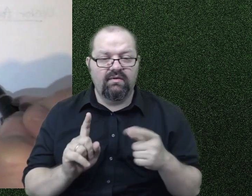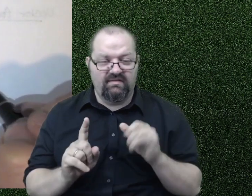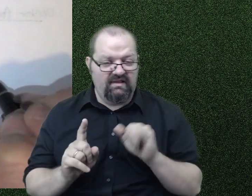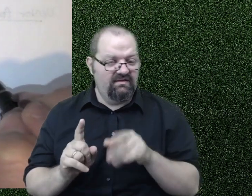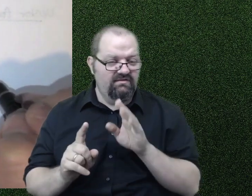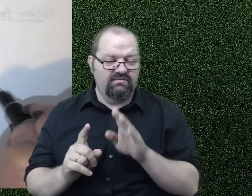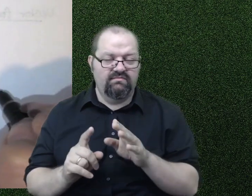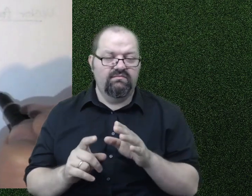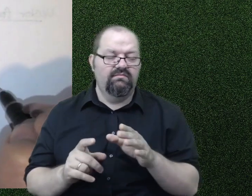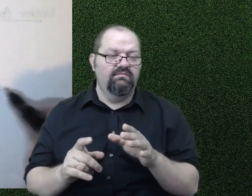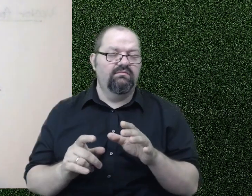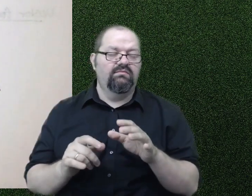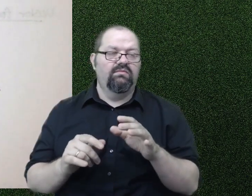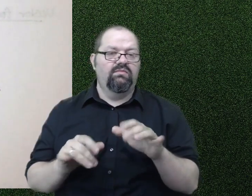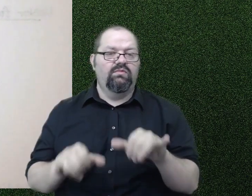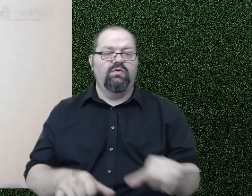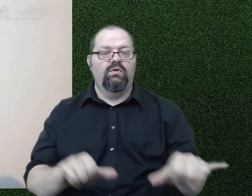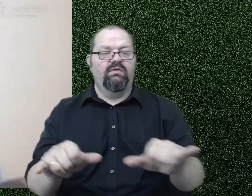vectors.